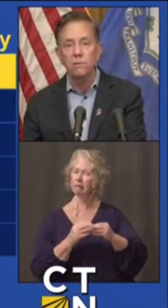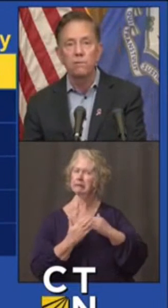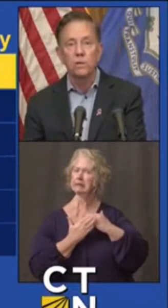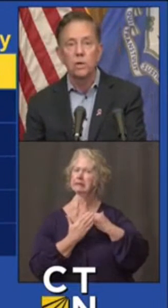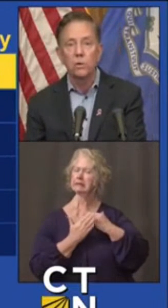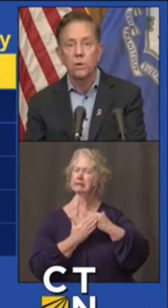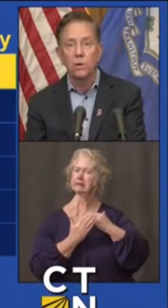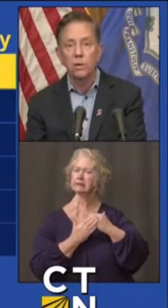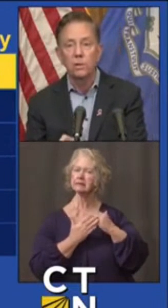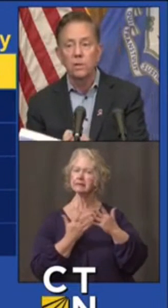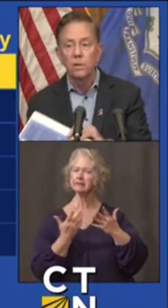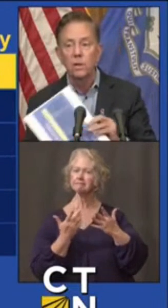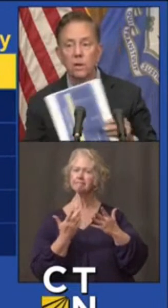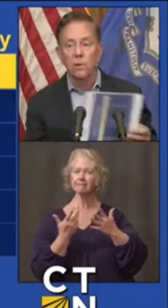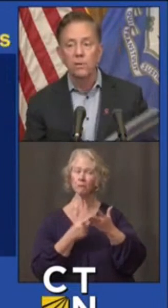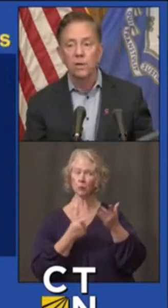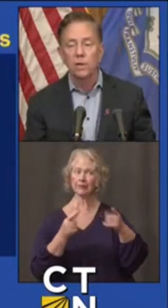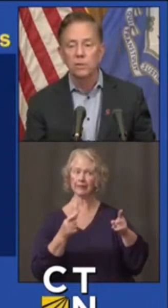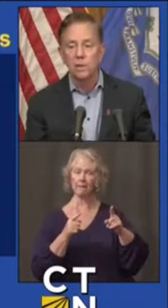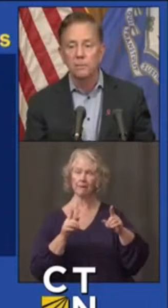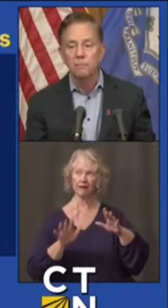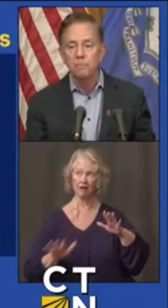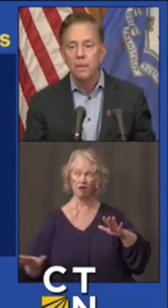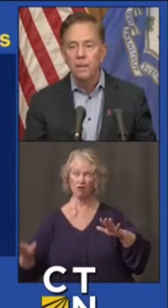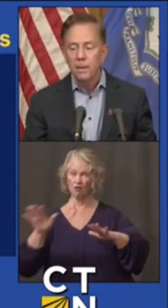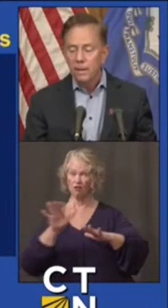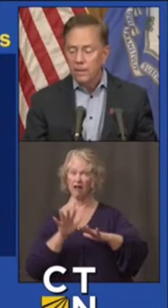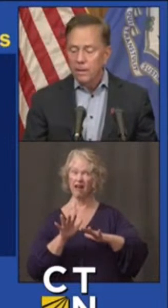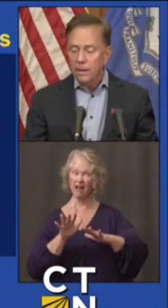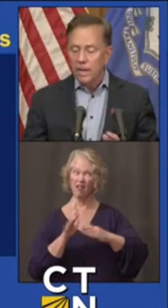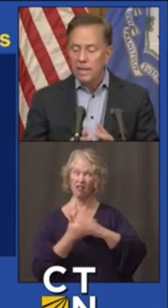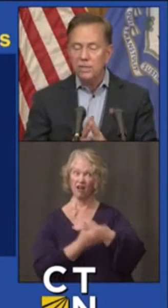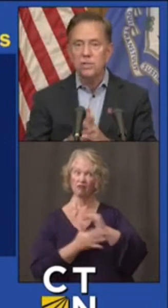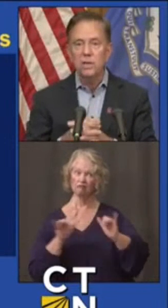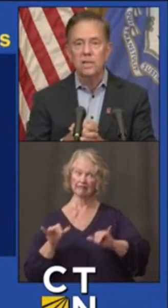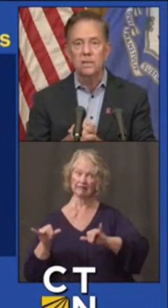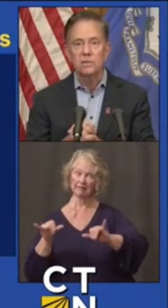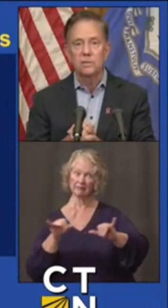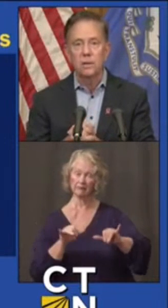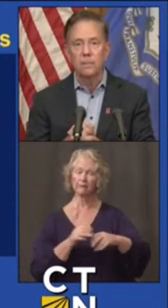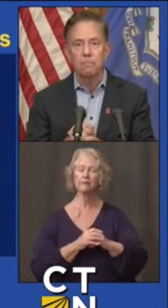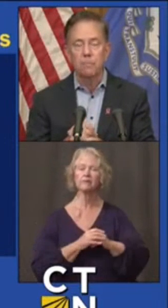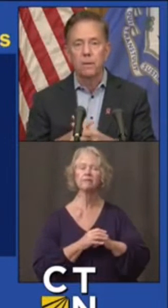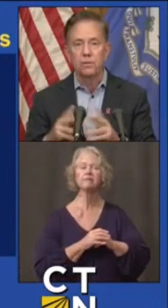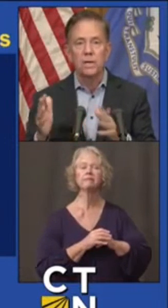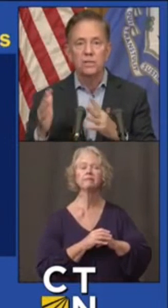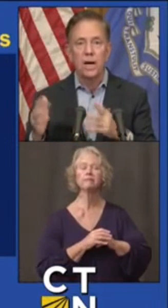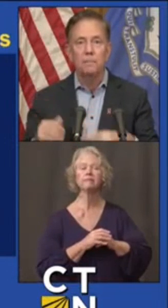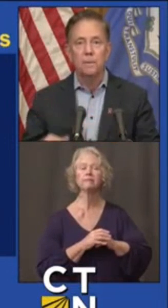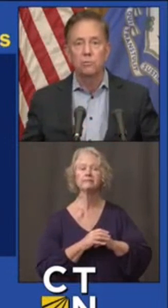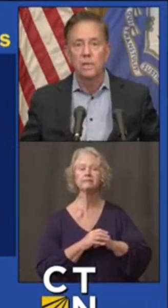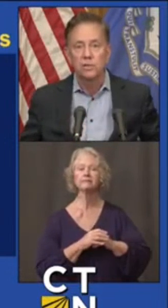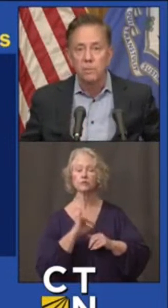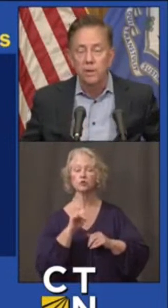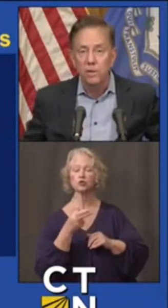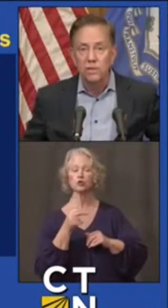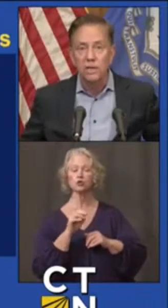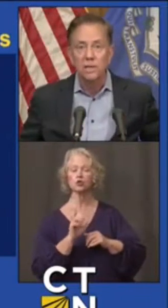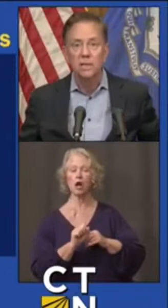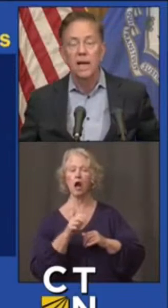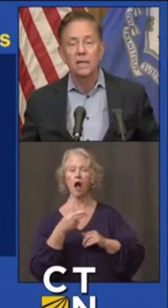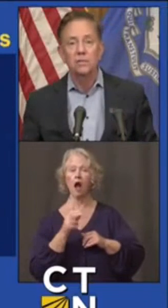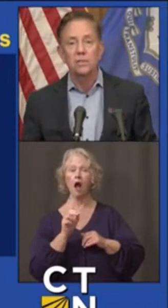of what's going on around the country. I can just tell you, these Johns Hopkins released some